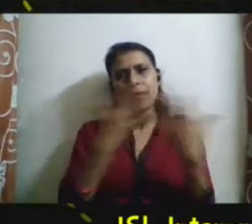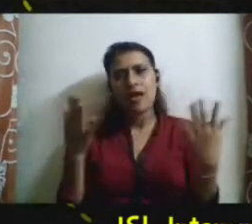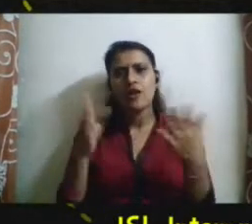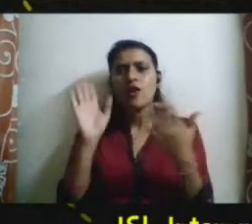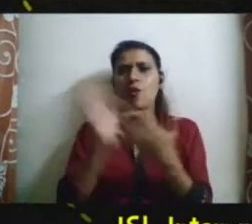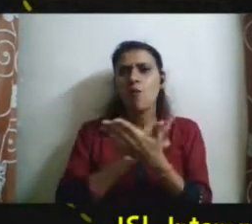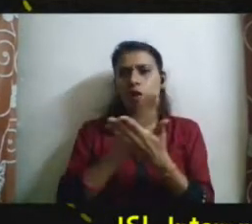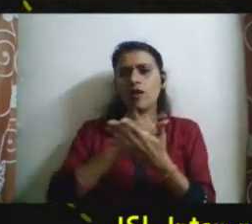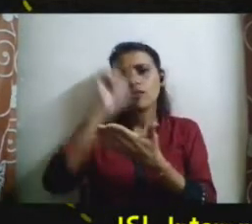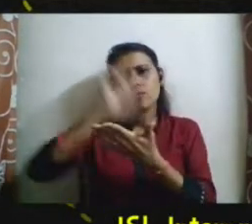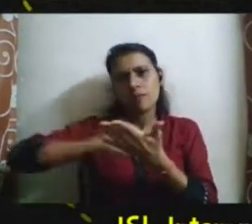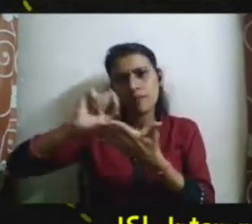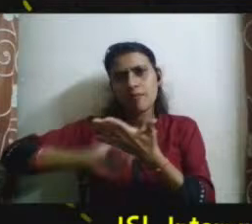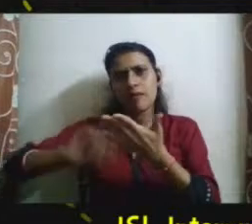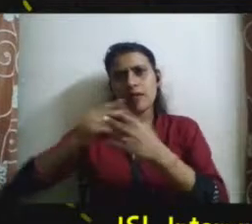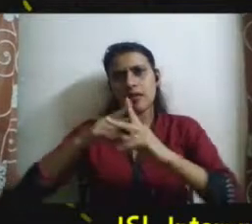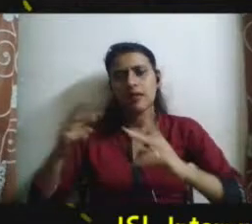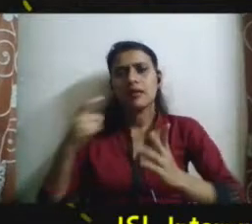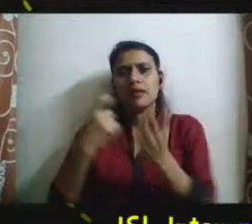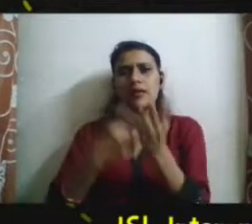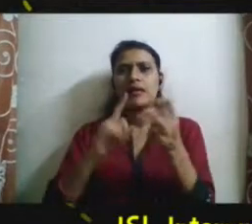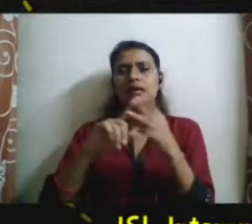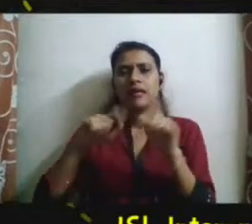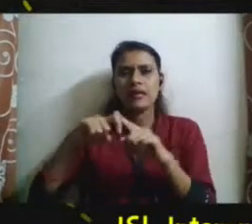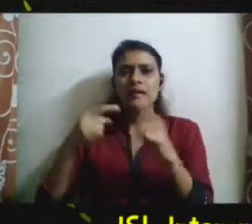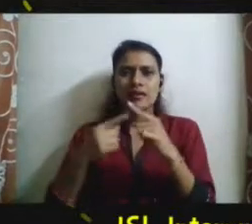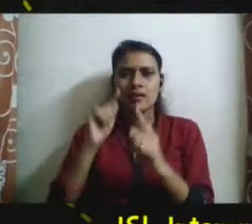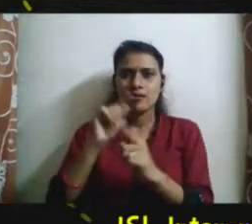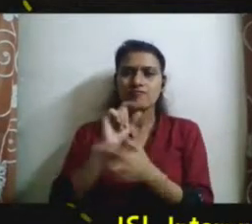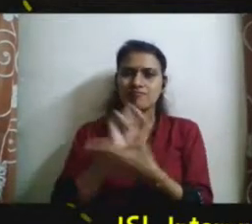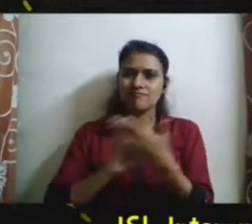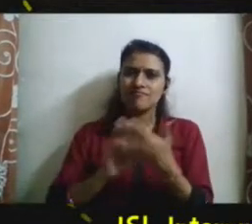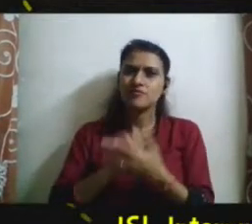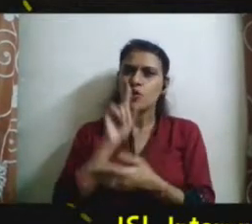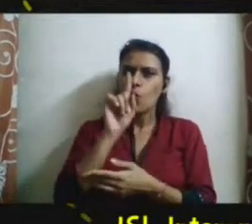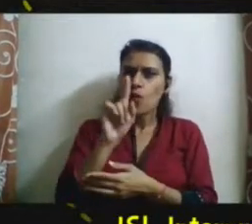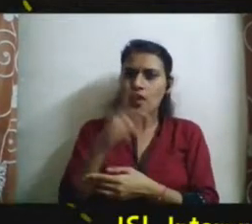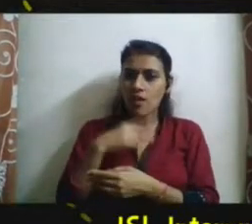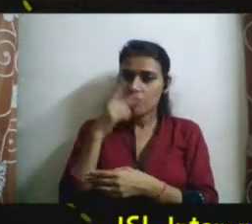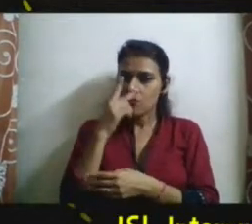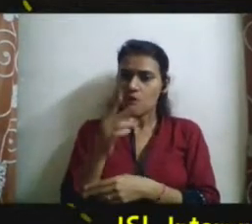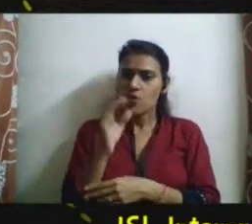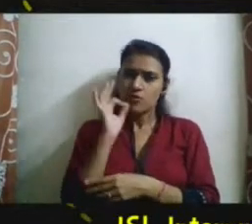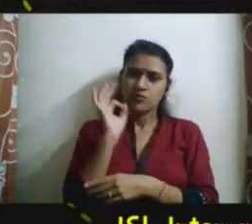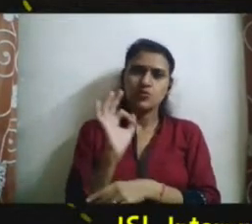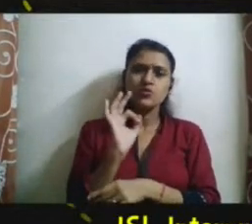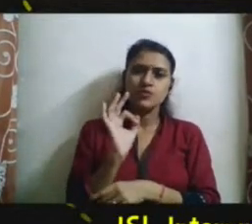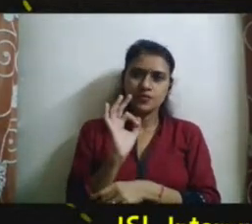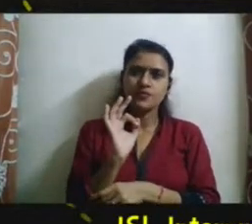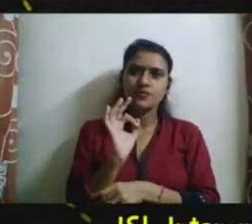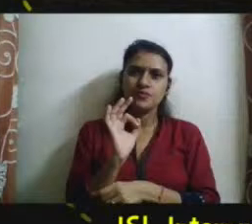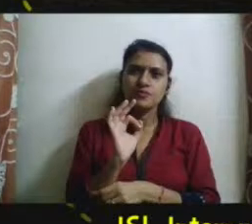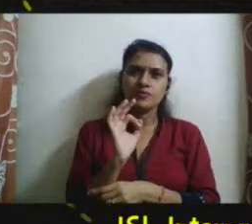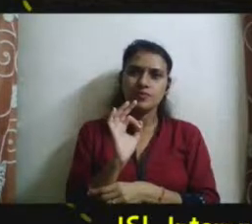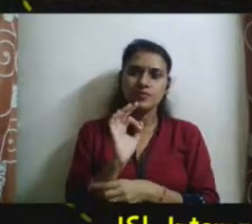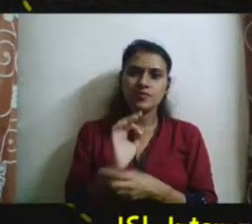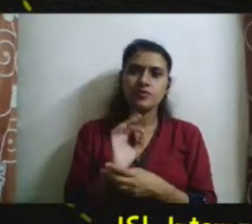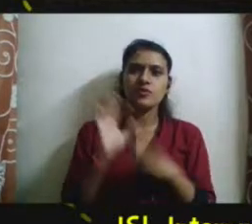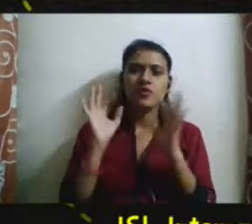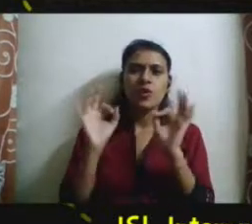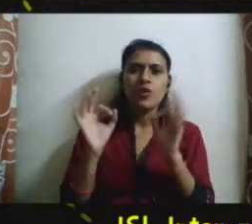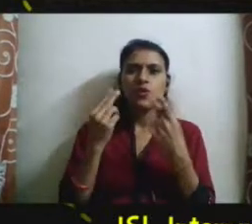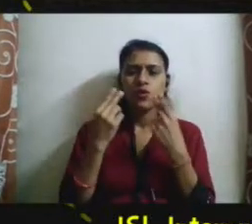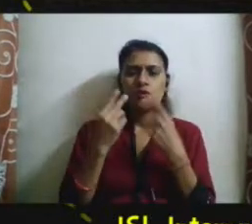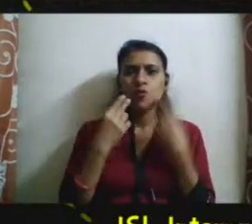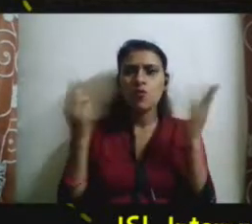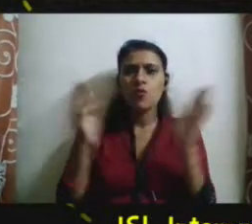written Rekti, and I found one delightful one in the very well-known book